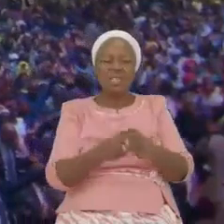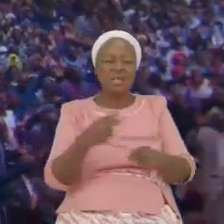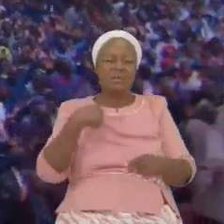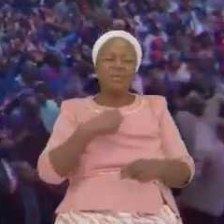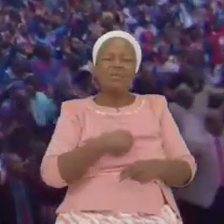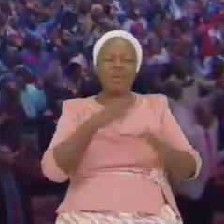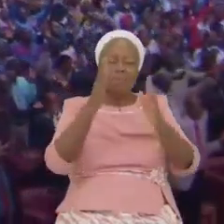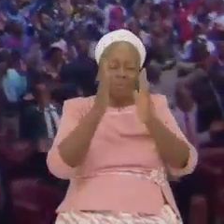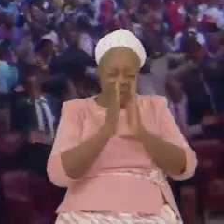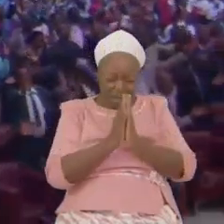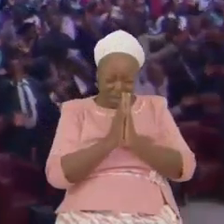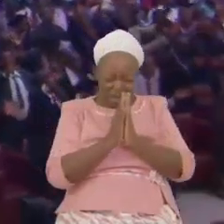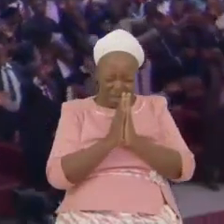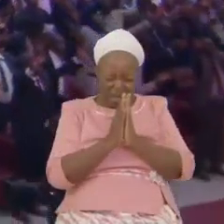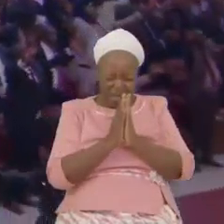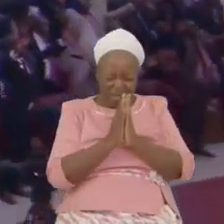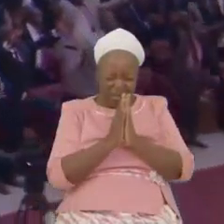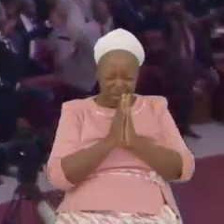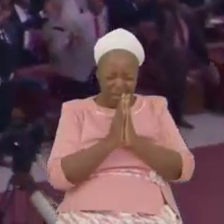name we pray.